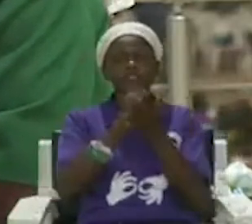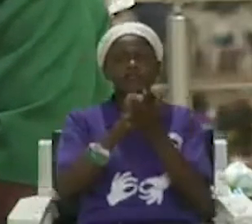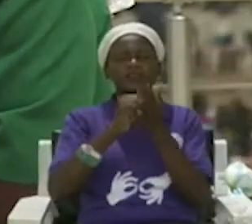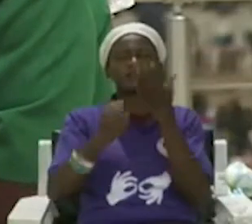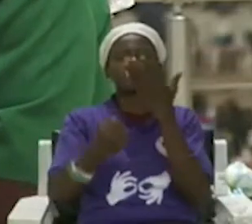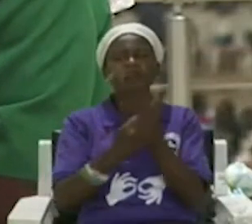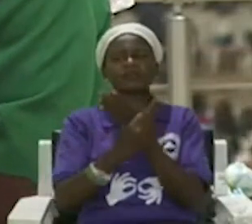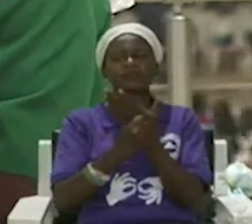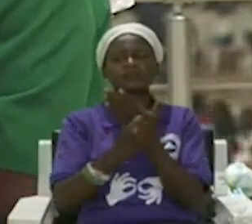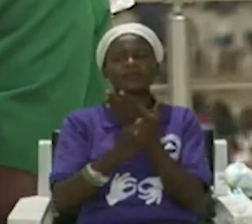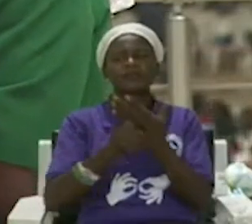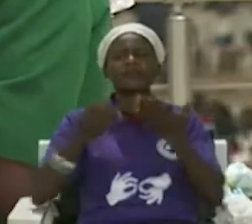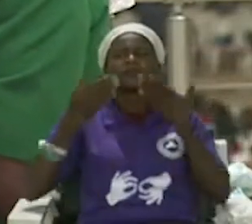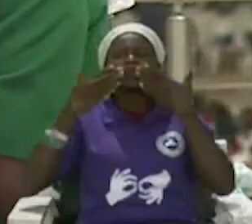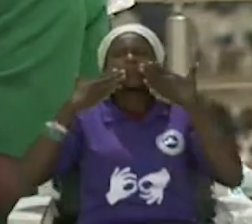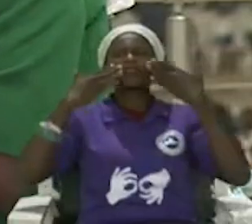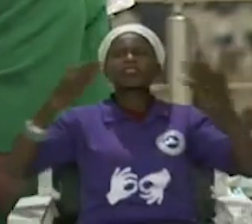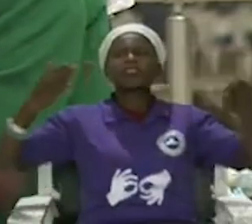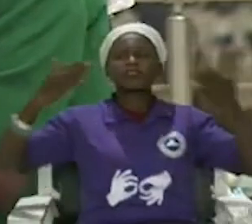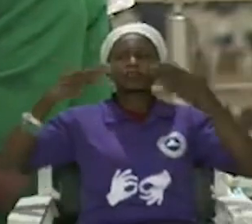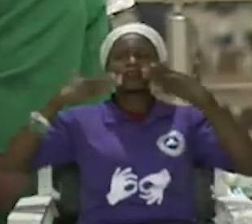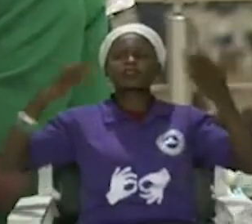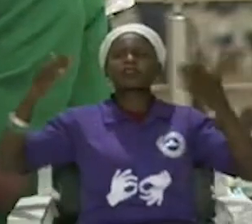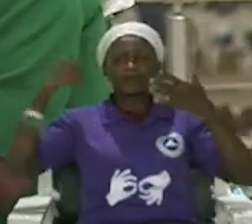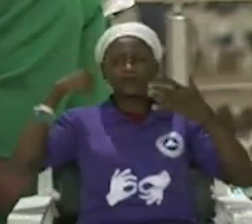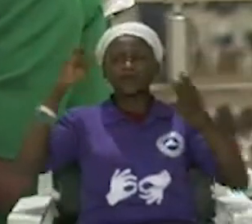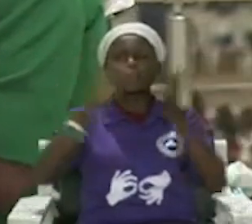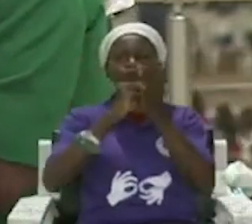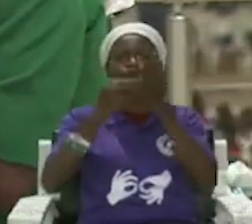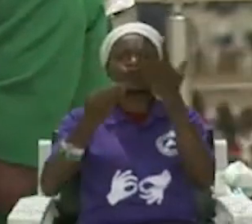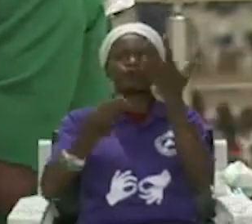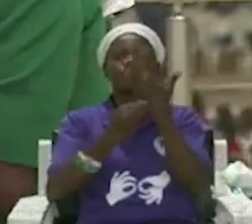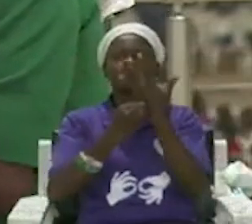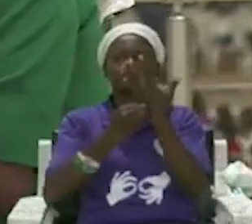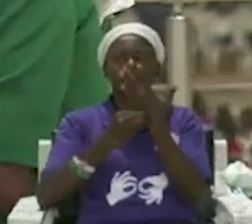September. Thank you for October.